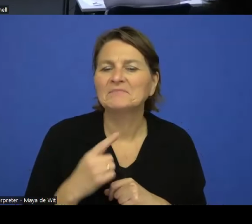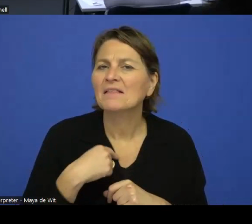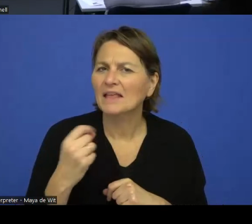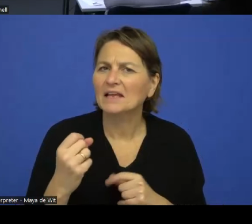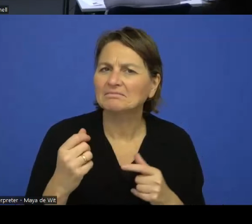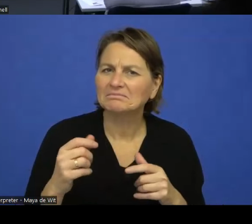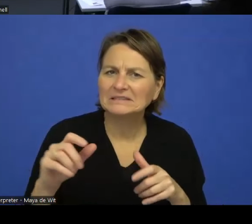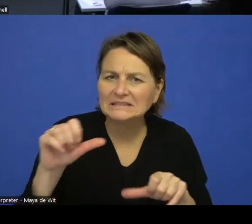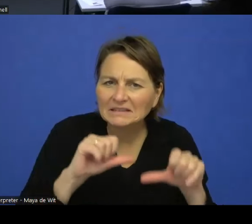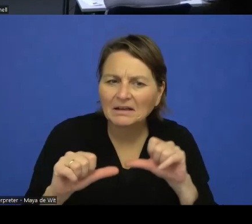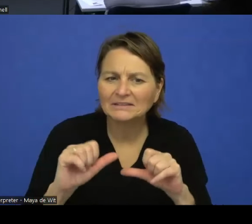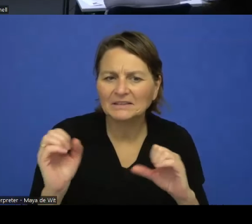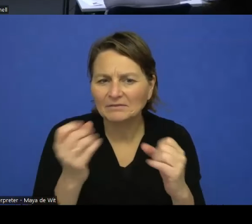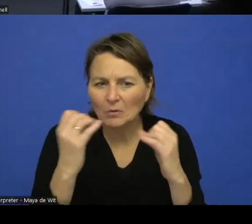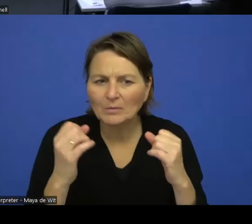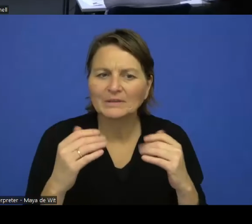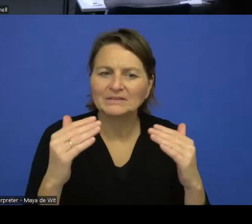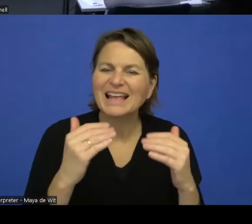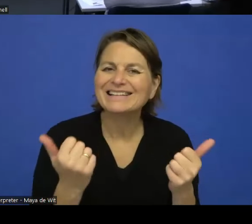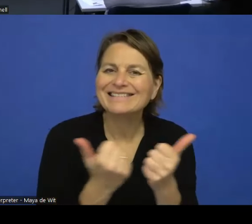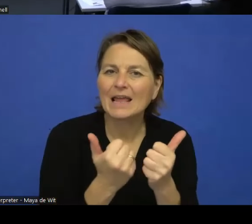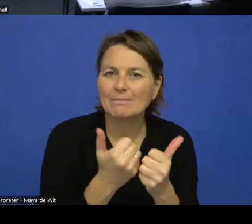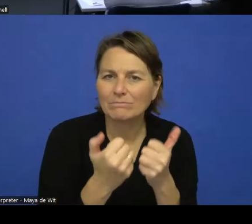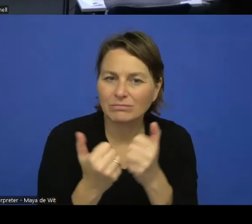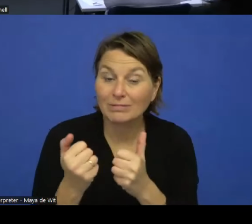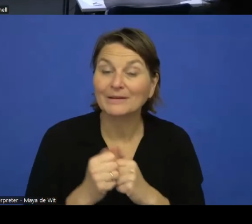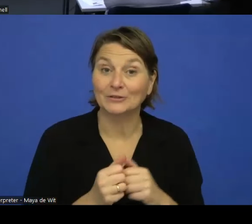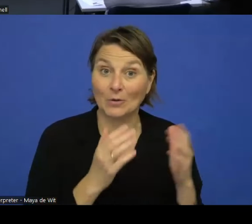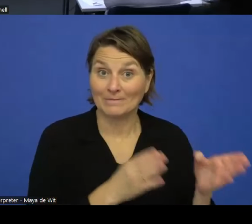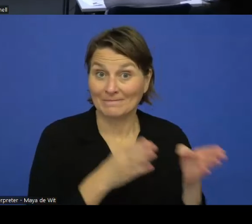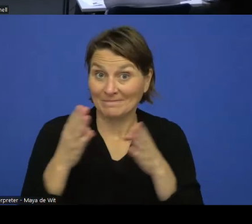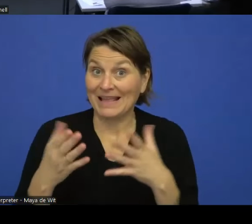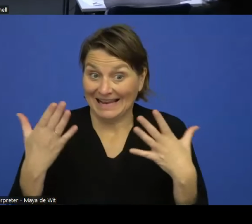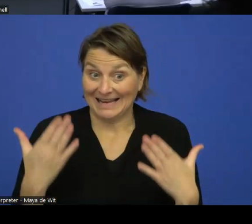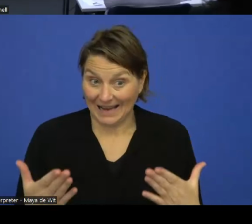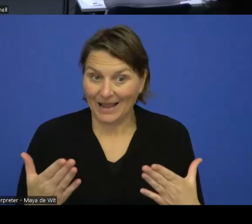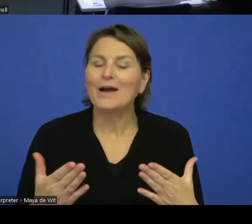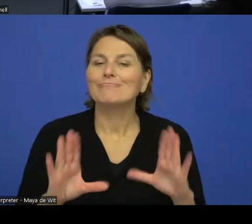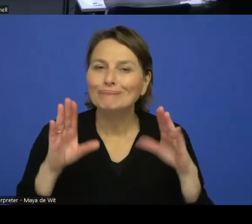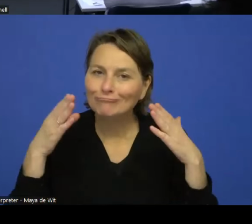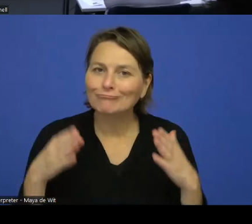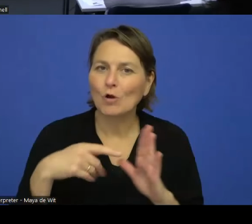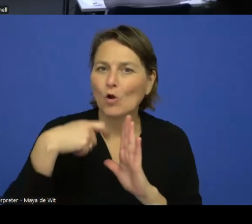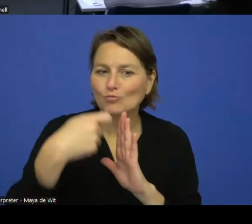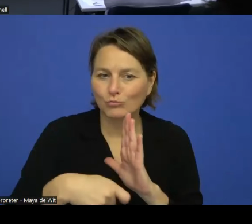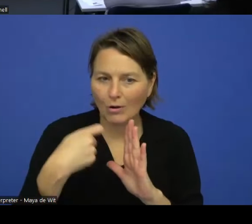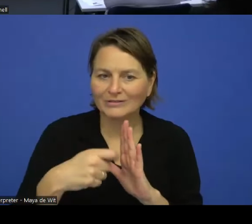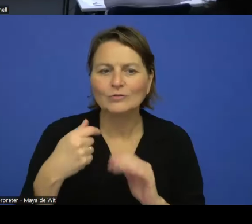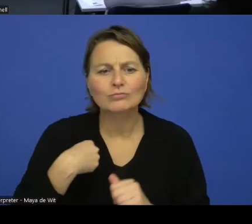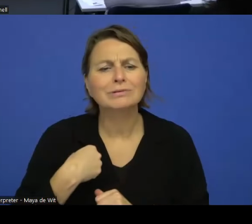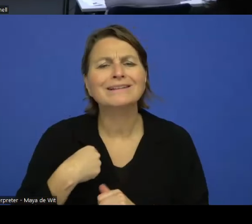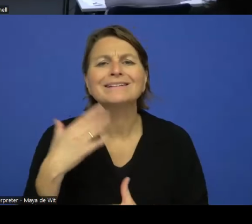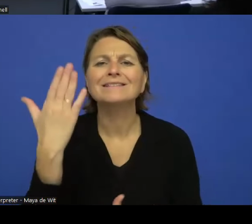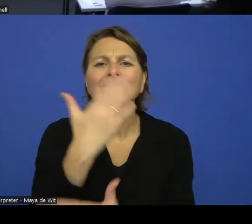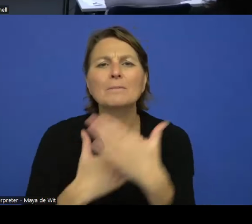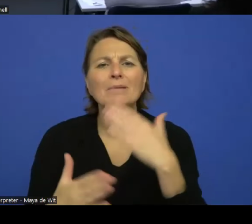And now I'm currently working on a project called Imagining Technologies for Disability Futures. It's a big project